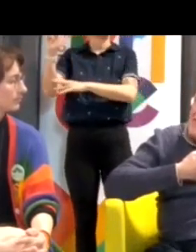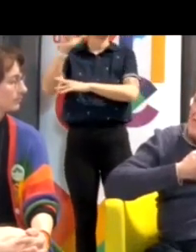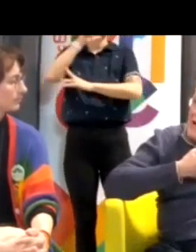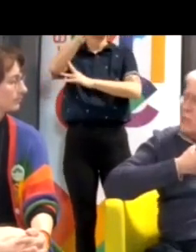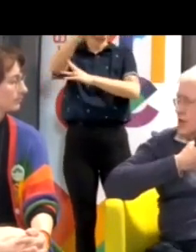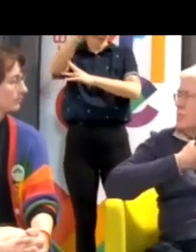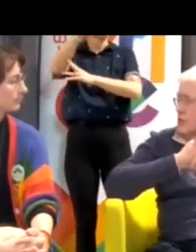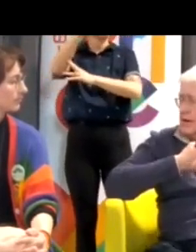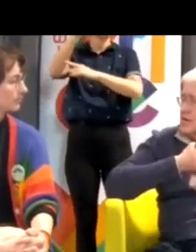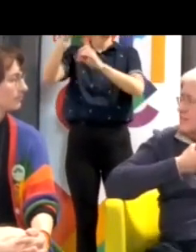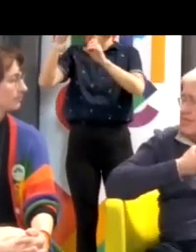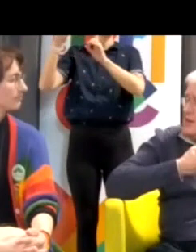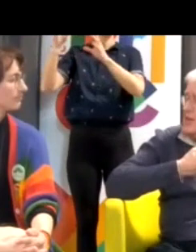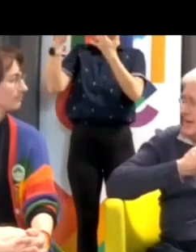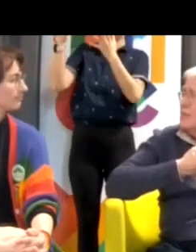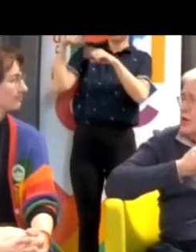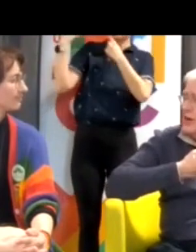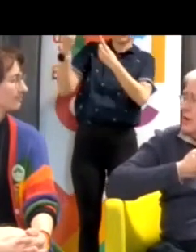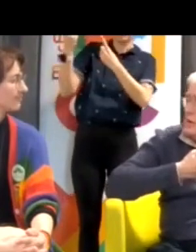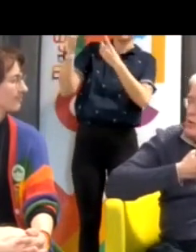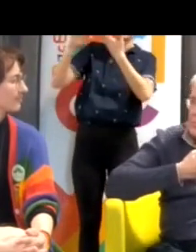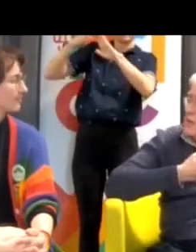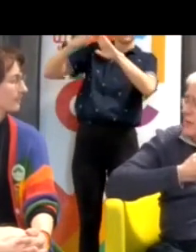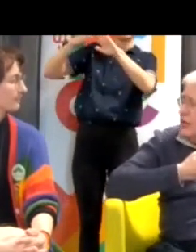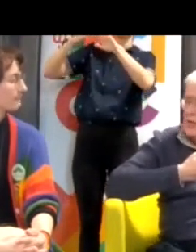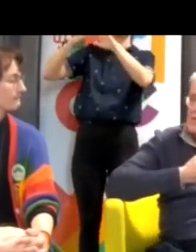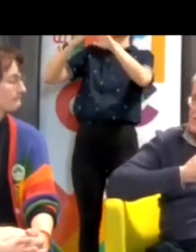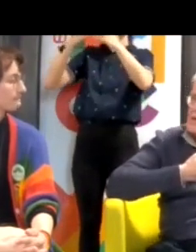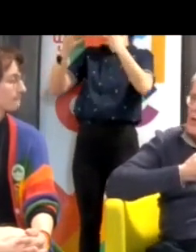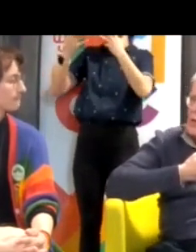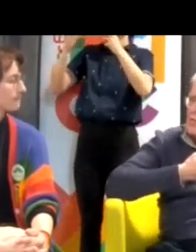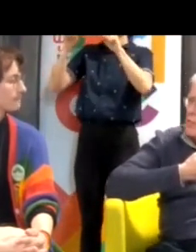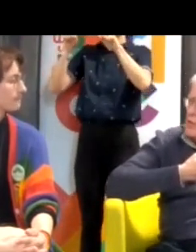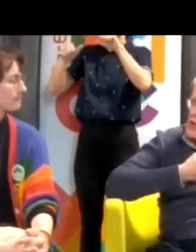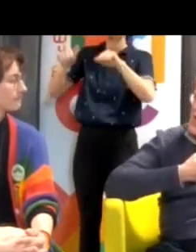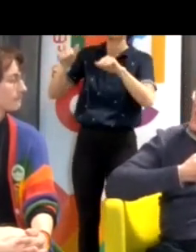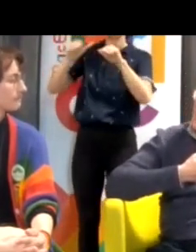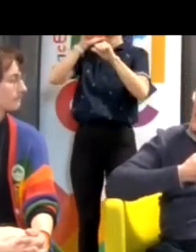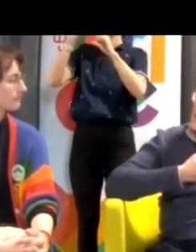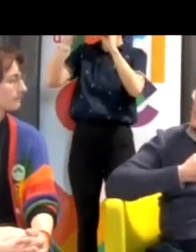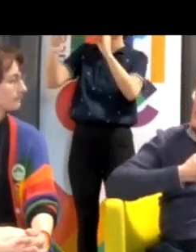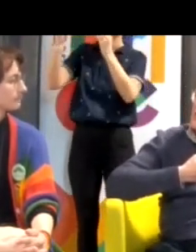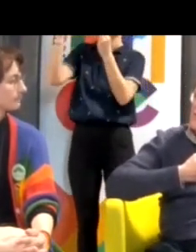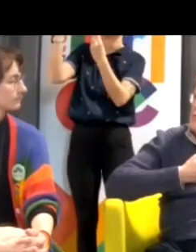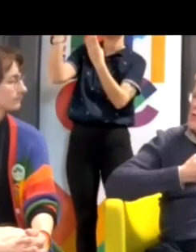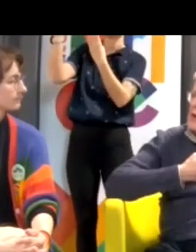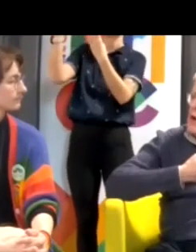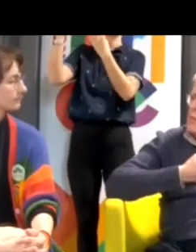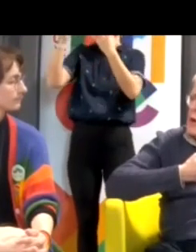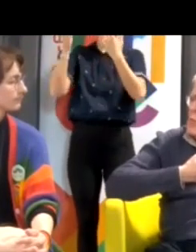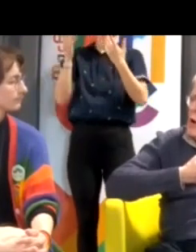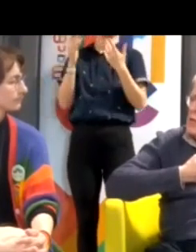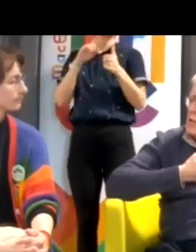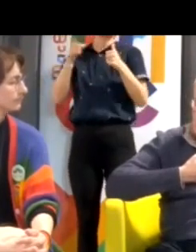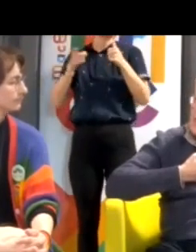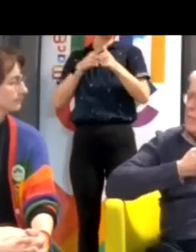once I found the community, and just finding community could be difficult because there was no information. But the first time